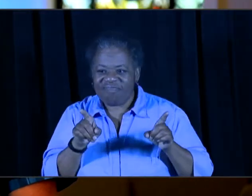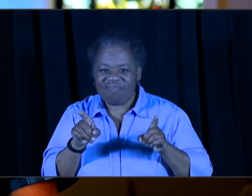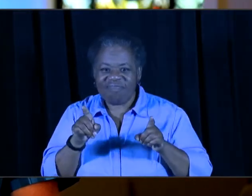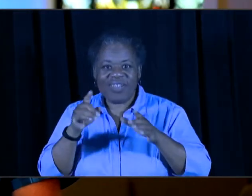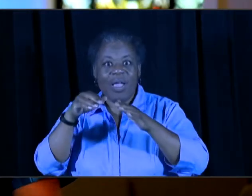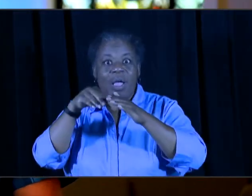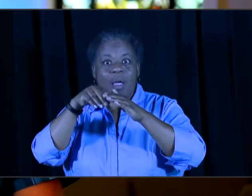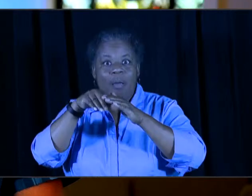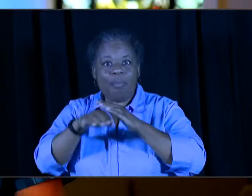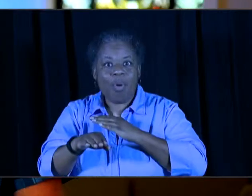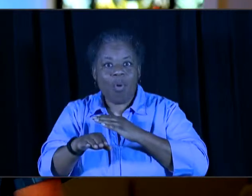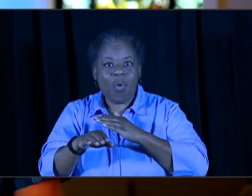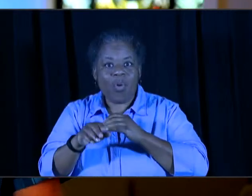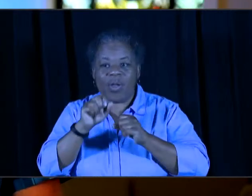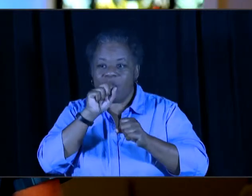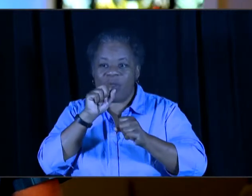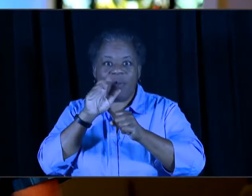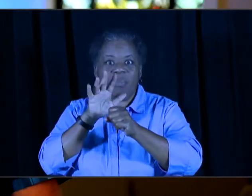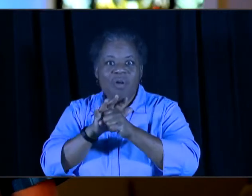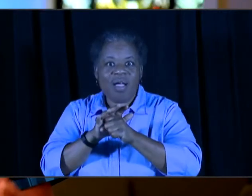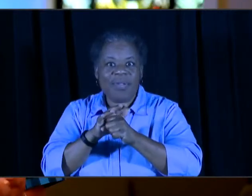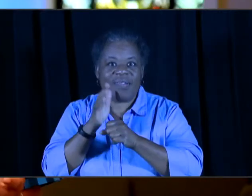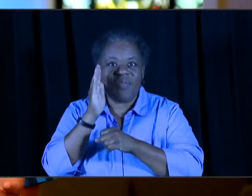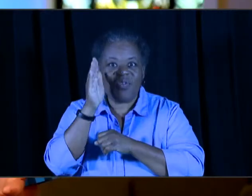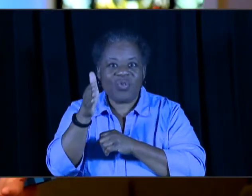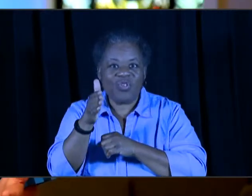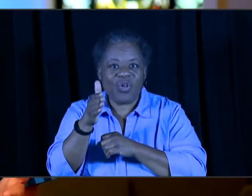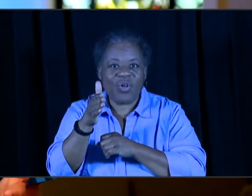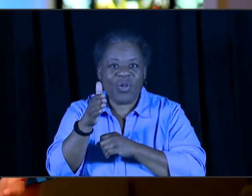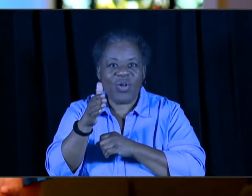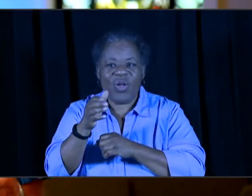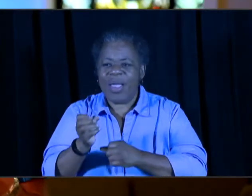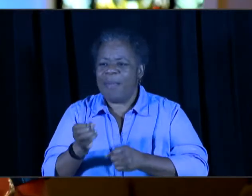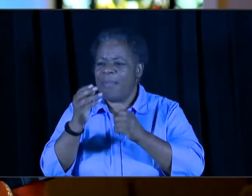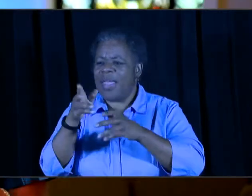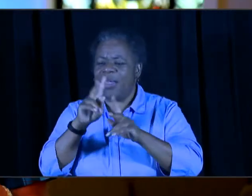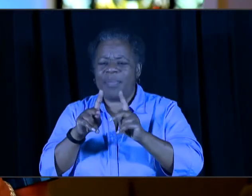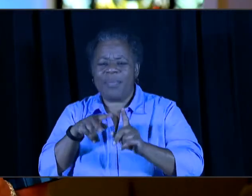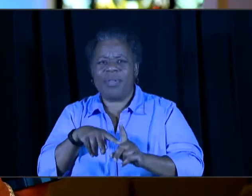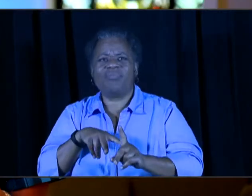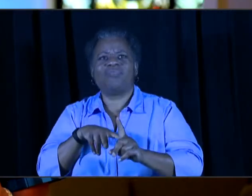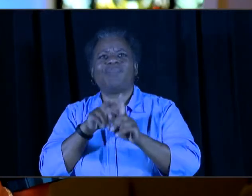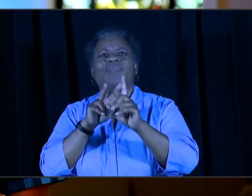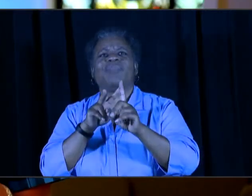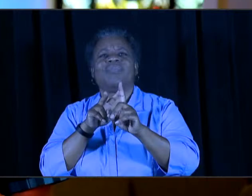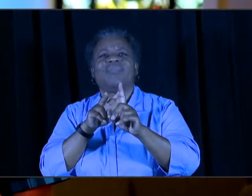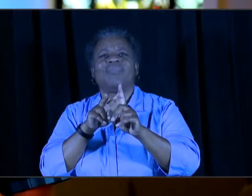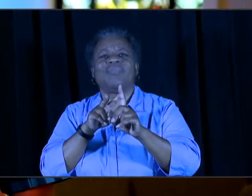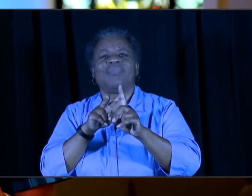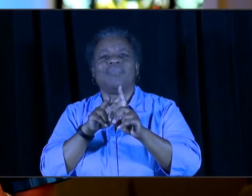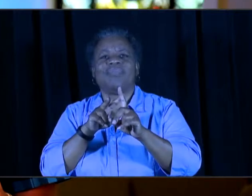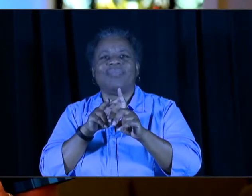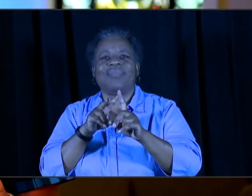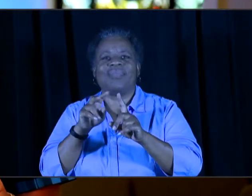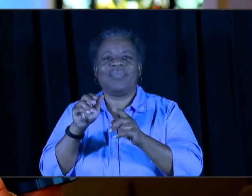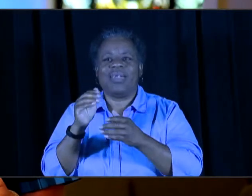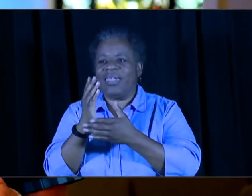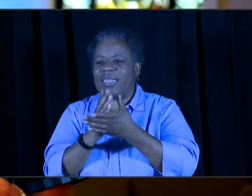Born with great promise, admired by many, but rejected by his own.